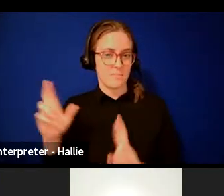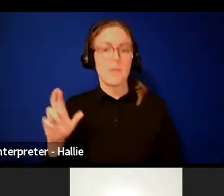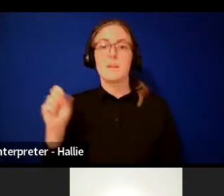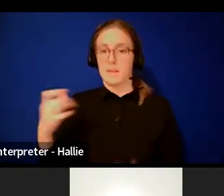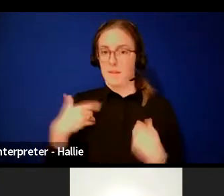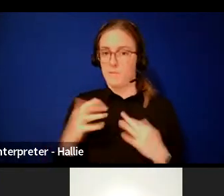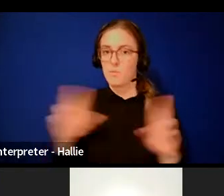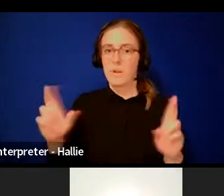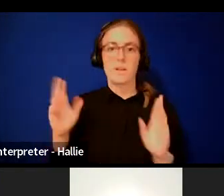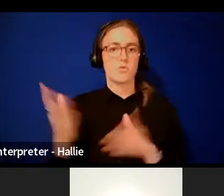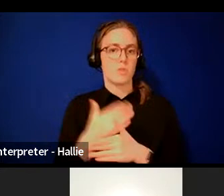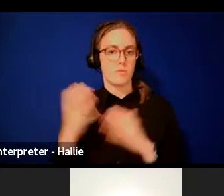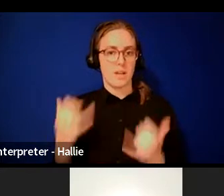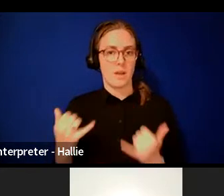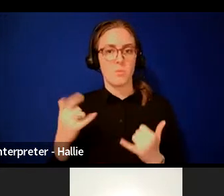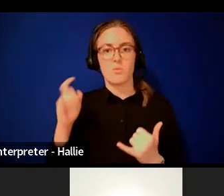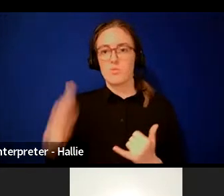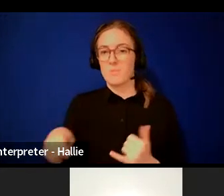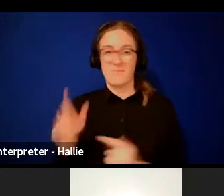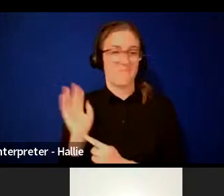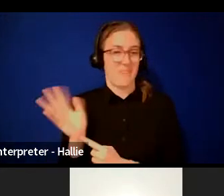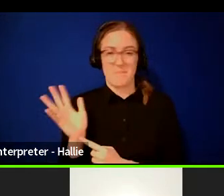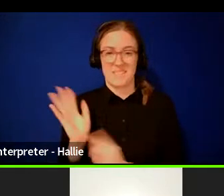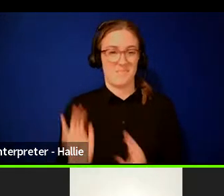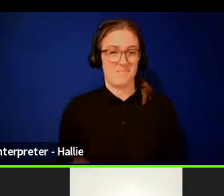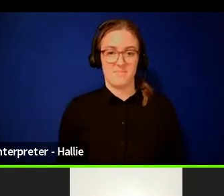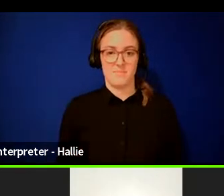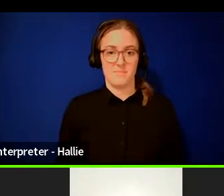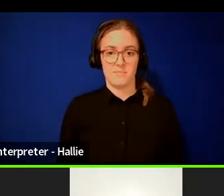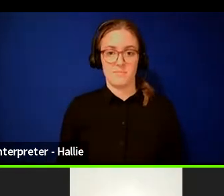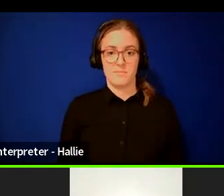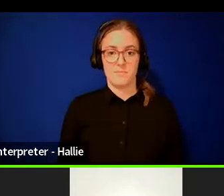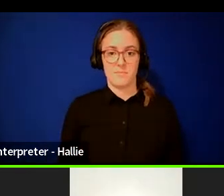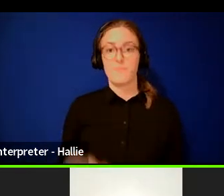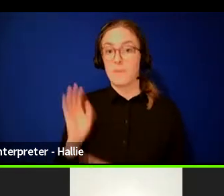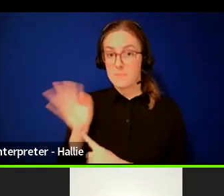I have it ready. I can share right now. We shouldn't be more than 5 minutes. 5 minutes?